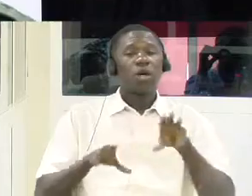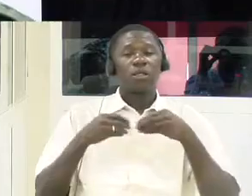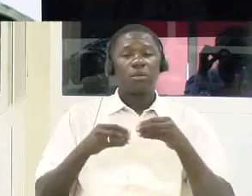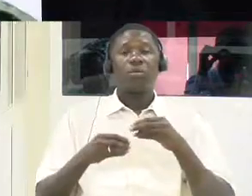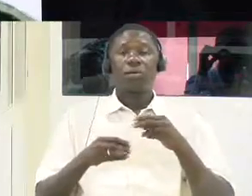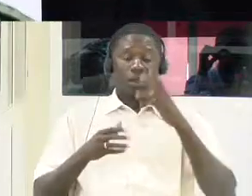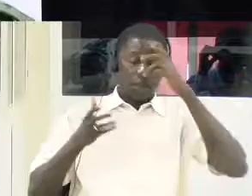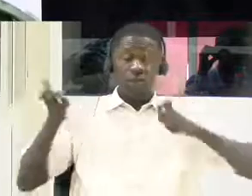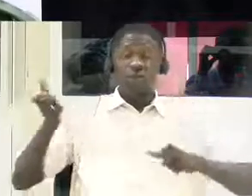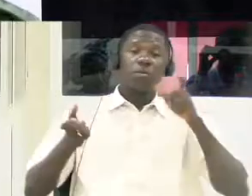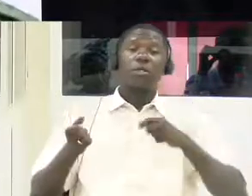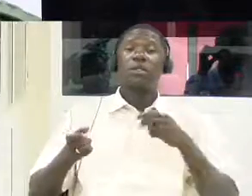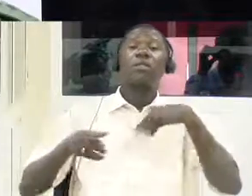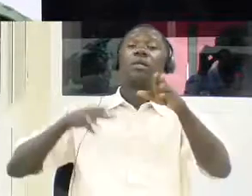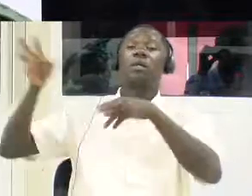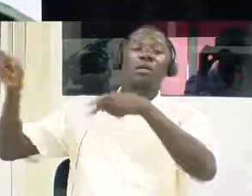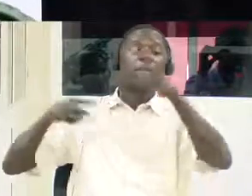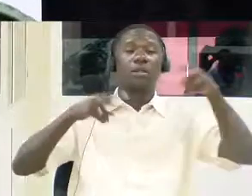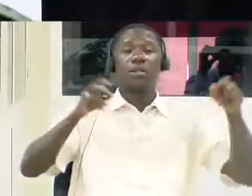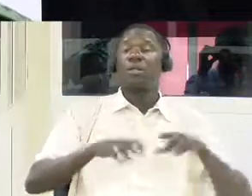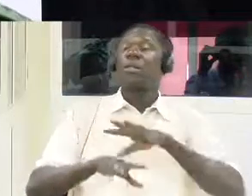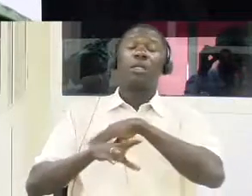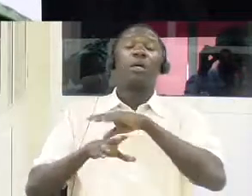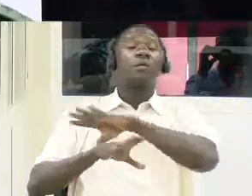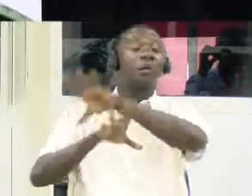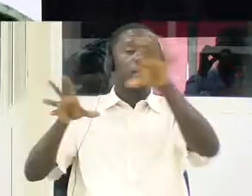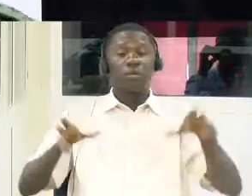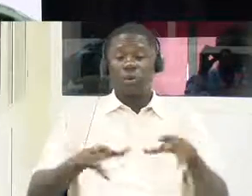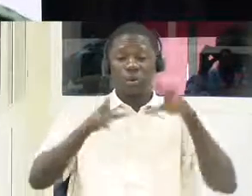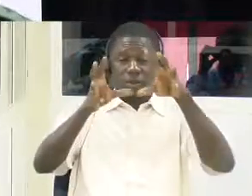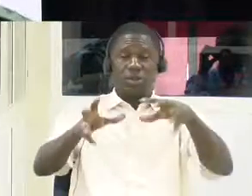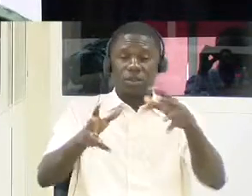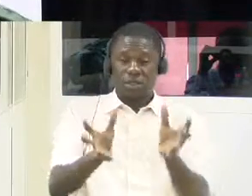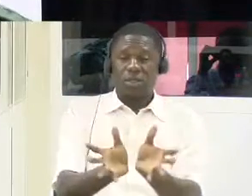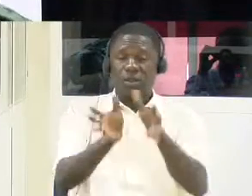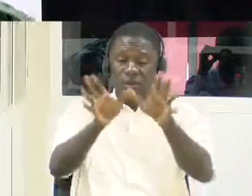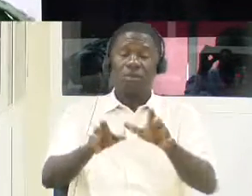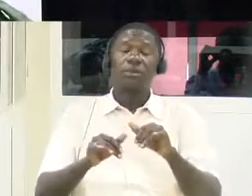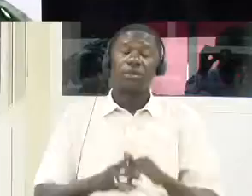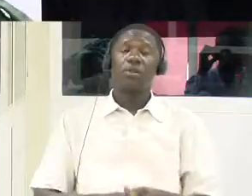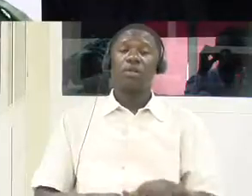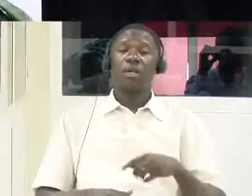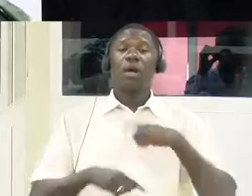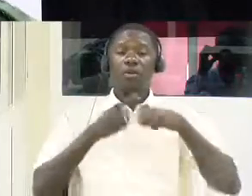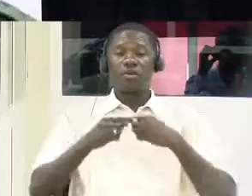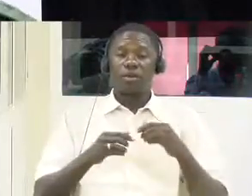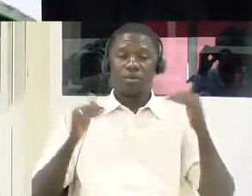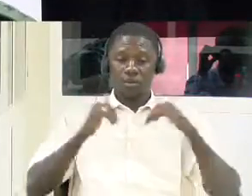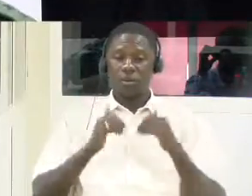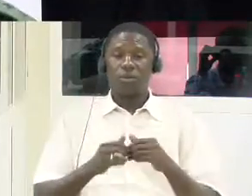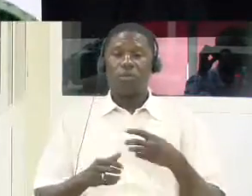again. Let them just scatter, but stay within. Then after the meeting, we will come and